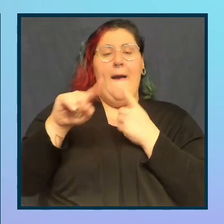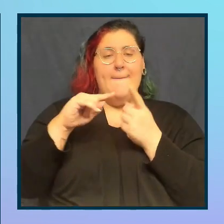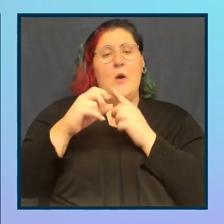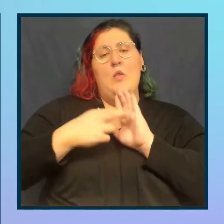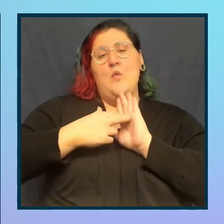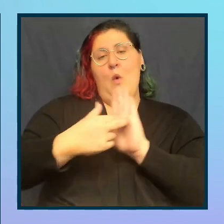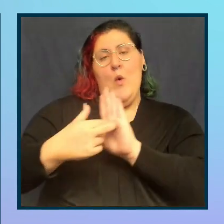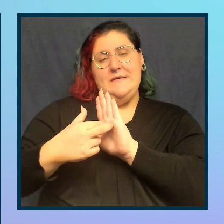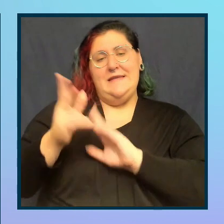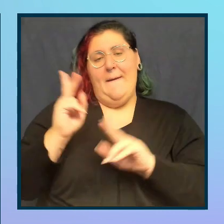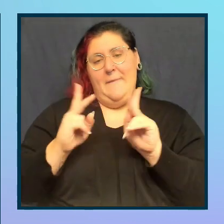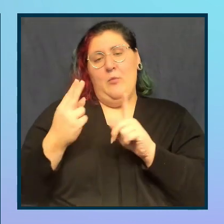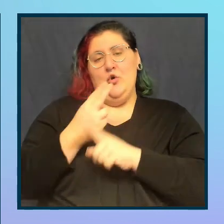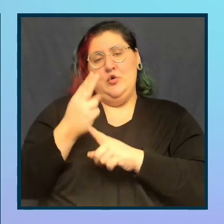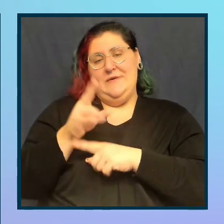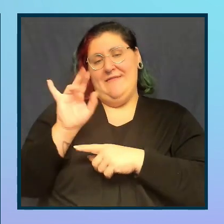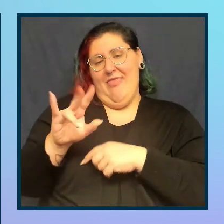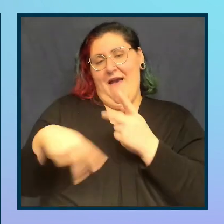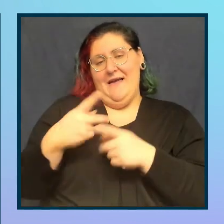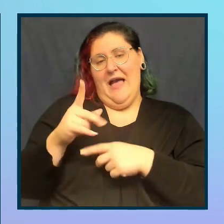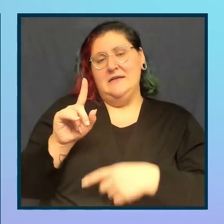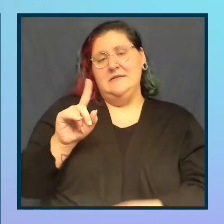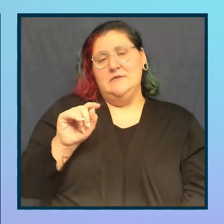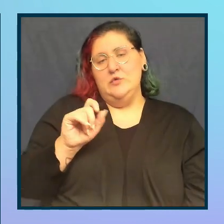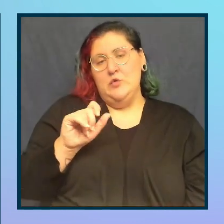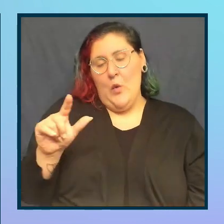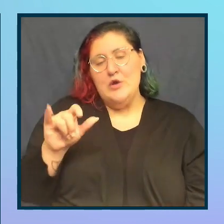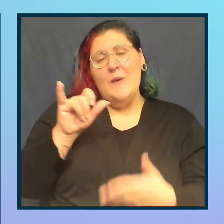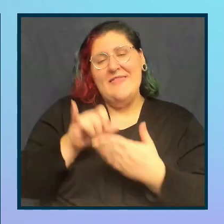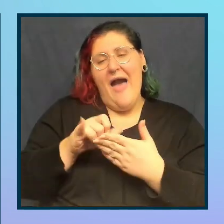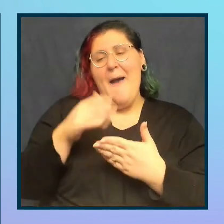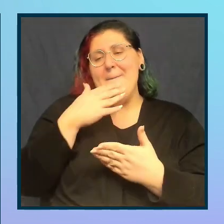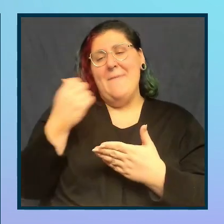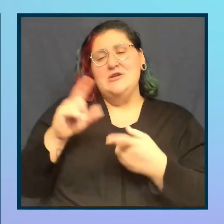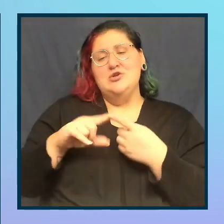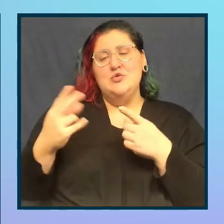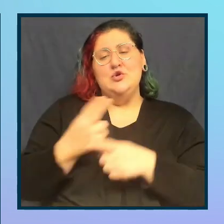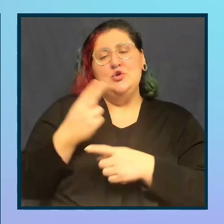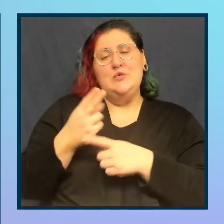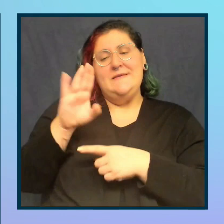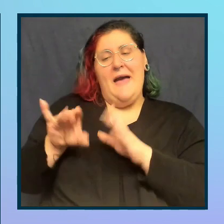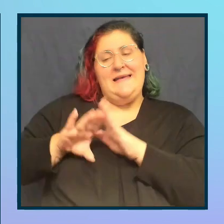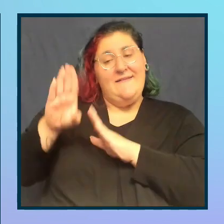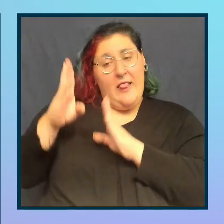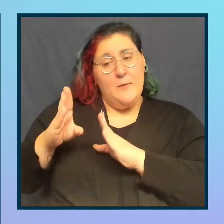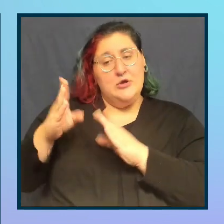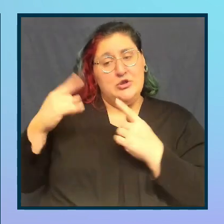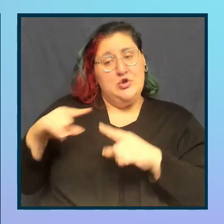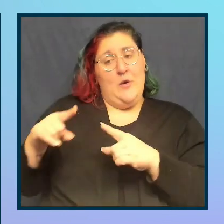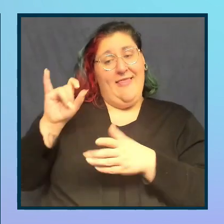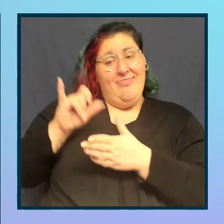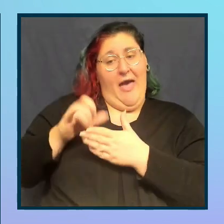IGT best used by developers during developer phase, or is it better to be used